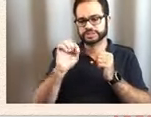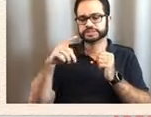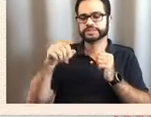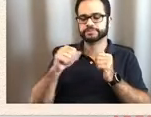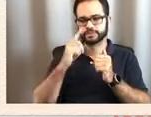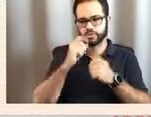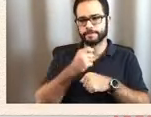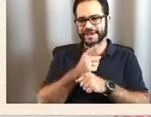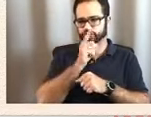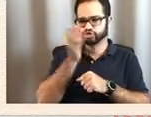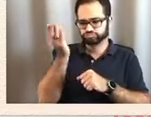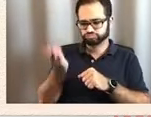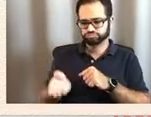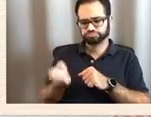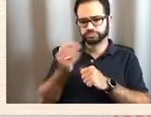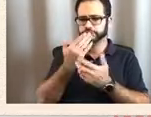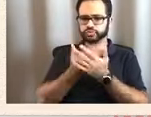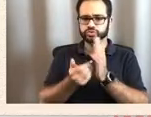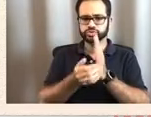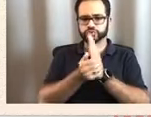is a great tool for you.